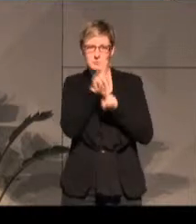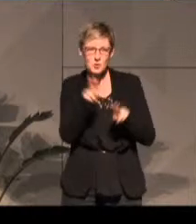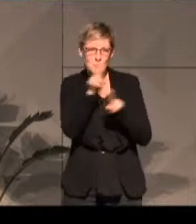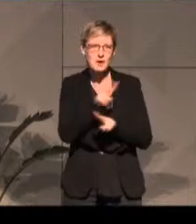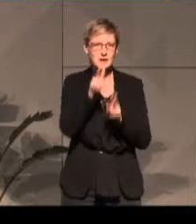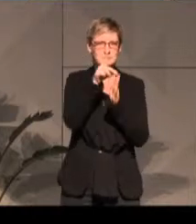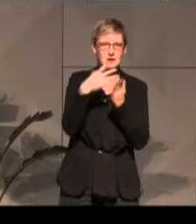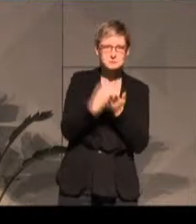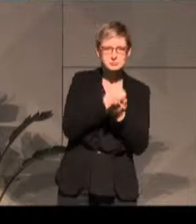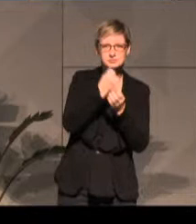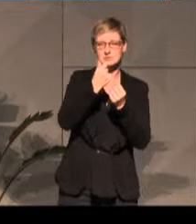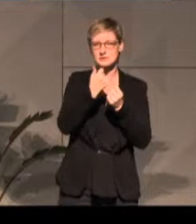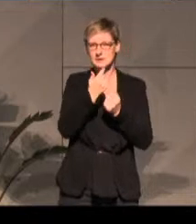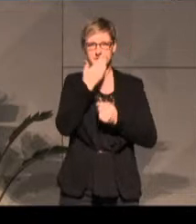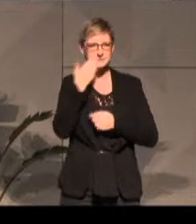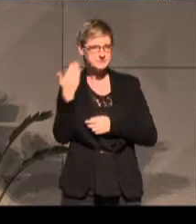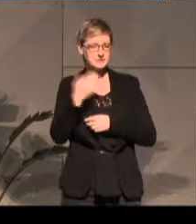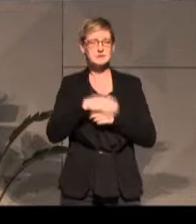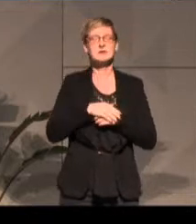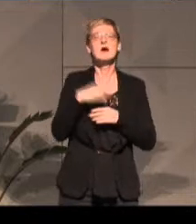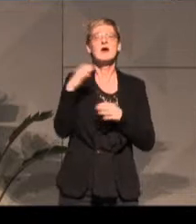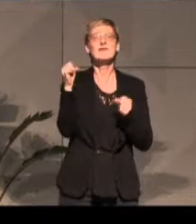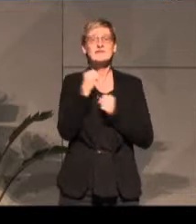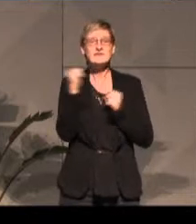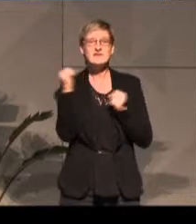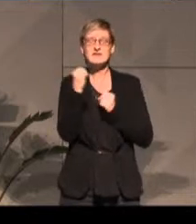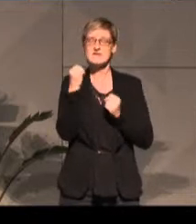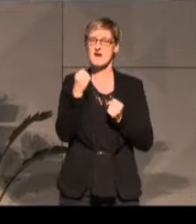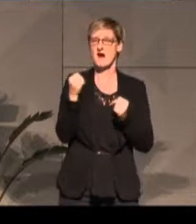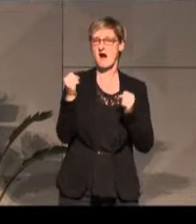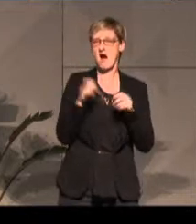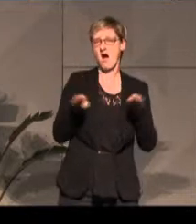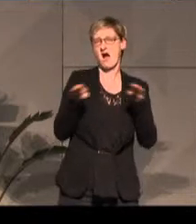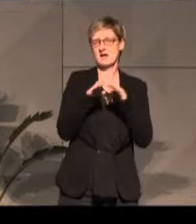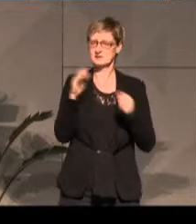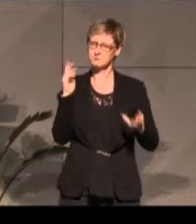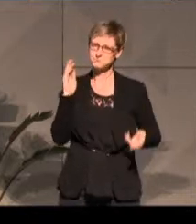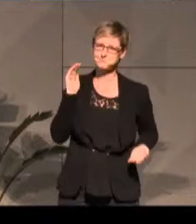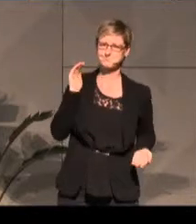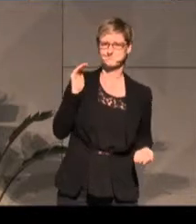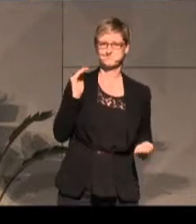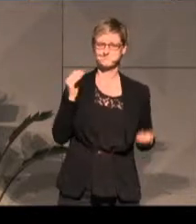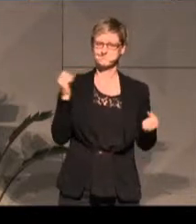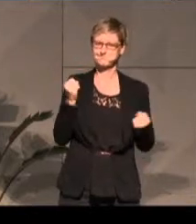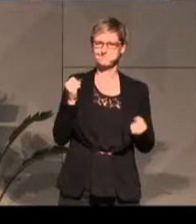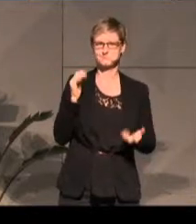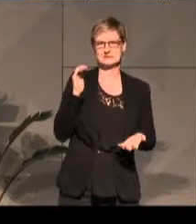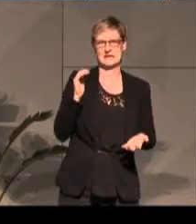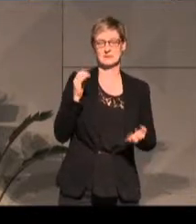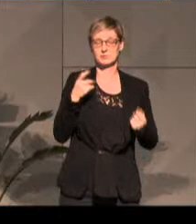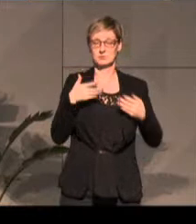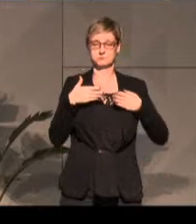to be observed the whole year through. In winter, the ice of the Arctic is so thick that we